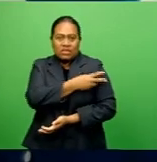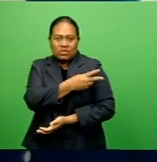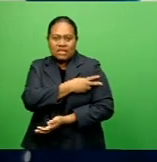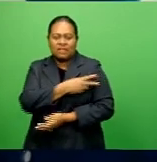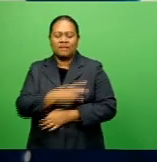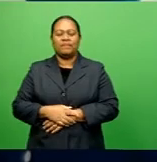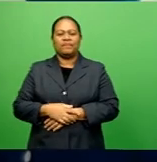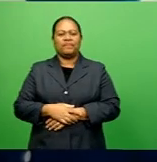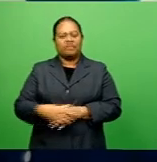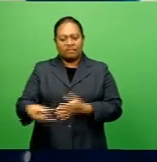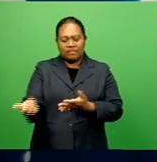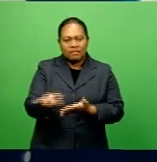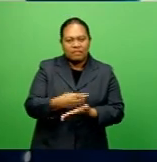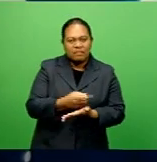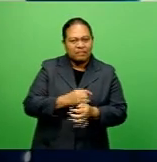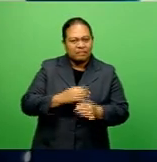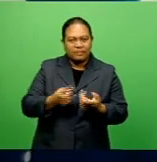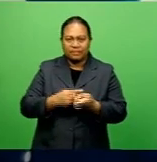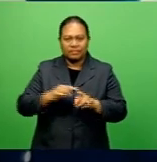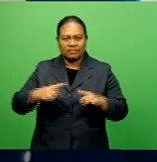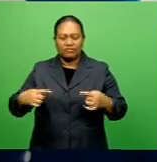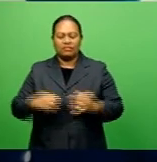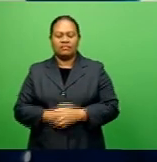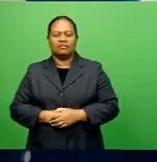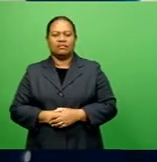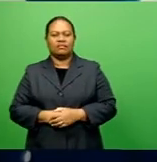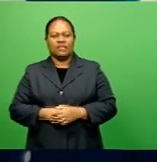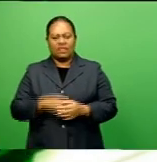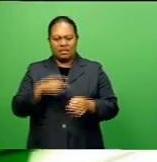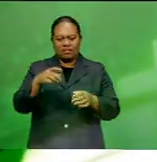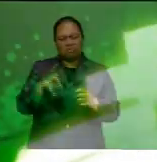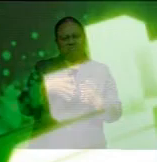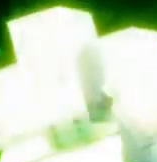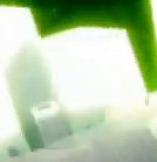about data integrity, we're talking about checks and balances.